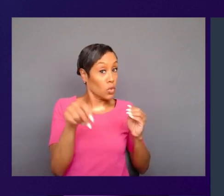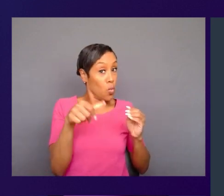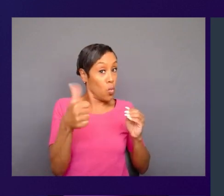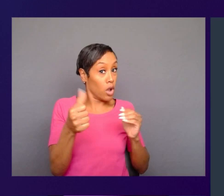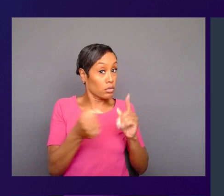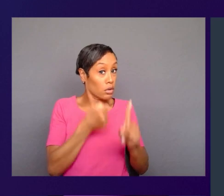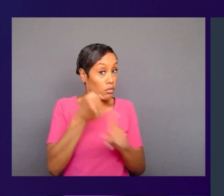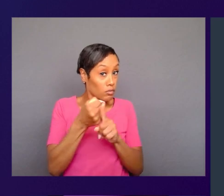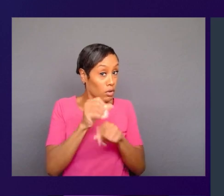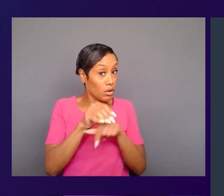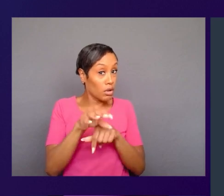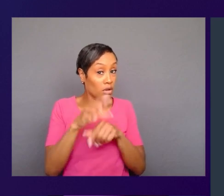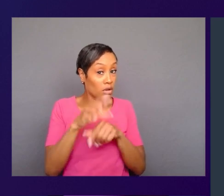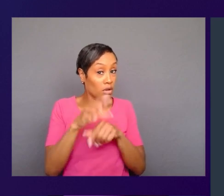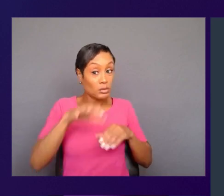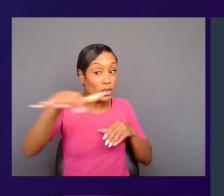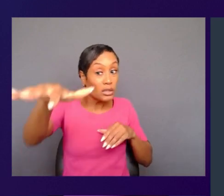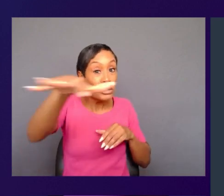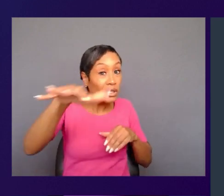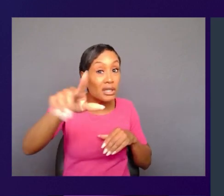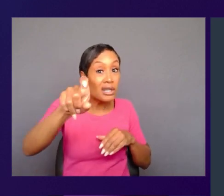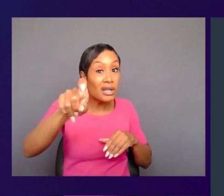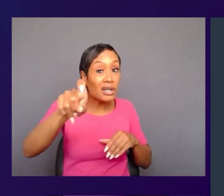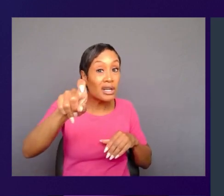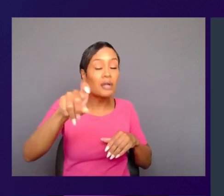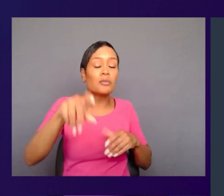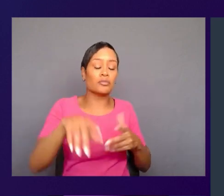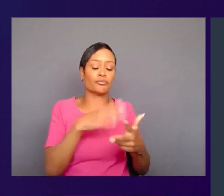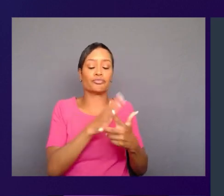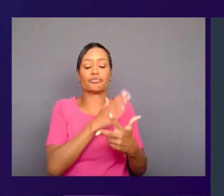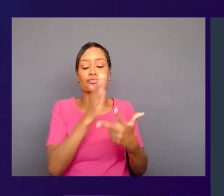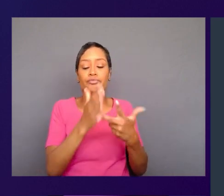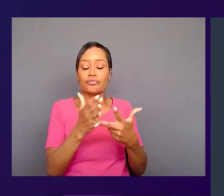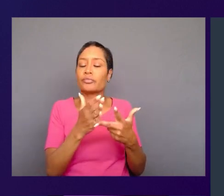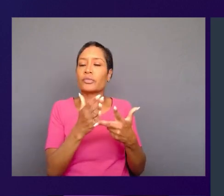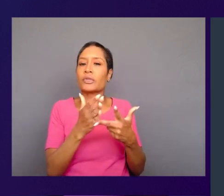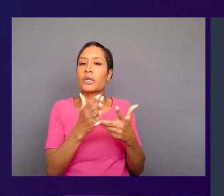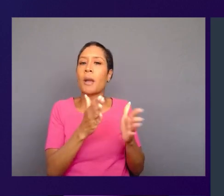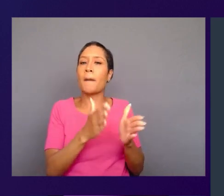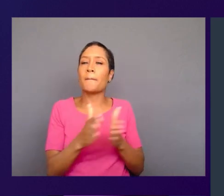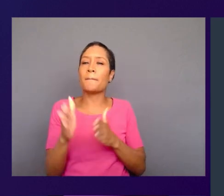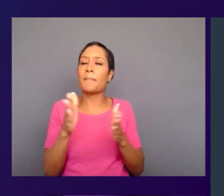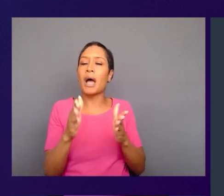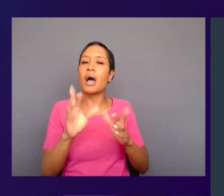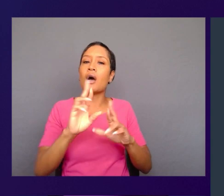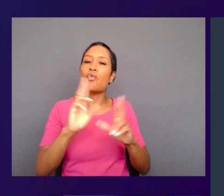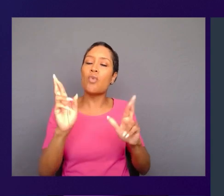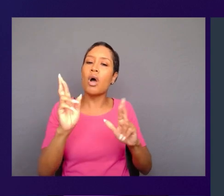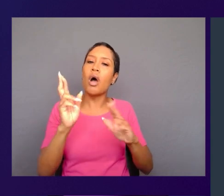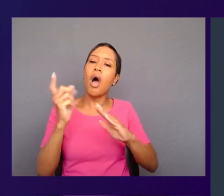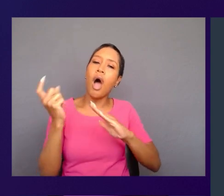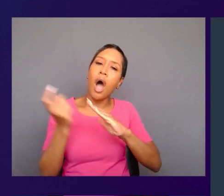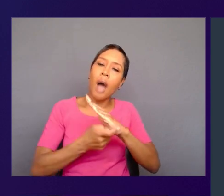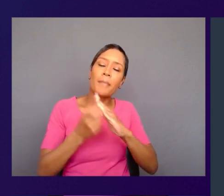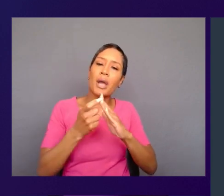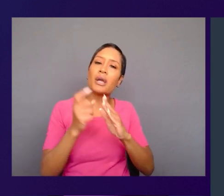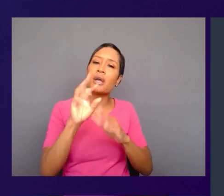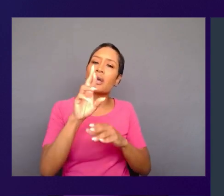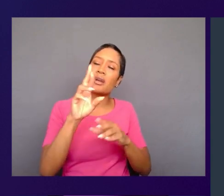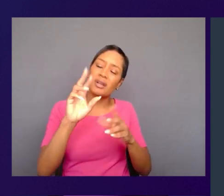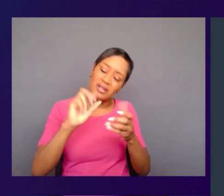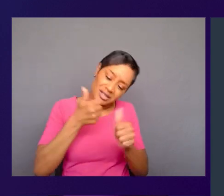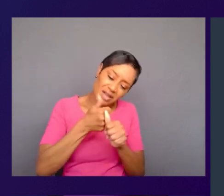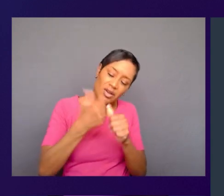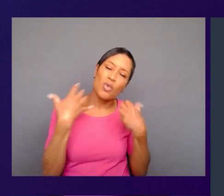Is it going to be your end customers? Third is plan and automate that recovery. So if your service is impacted,